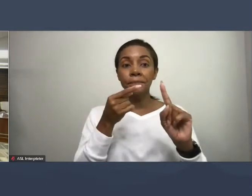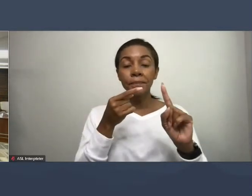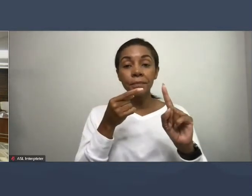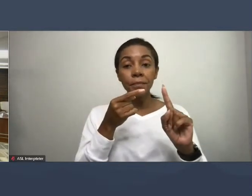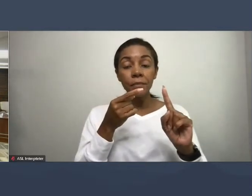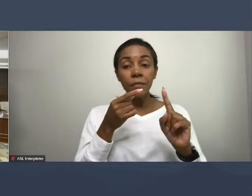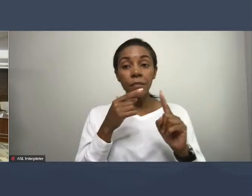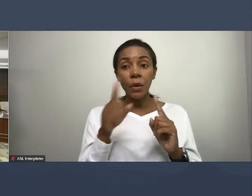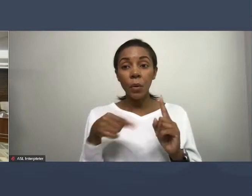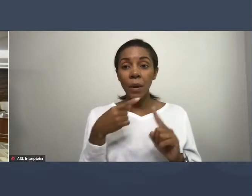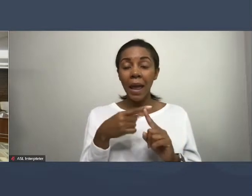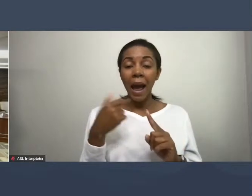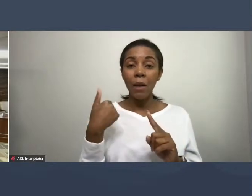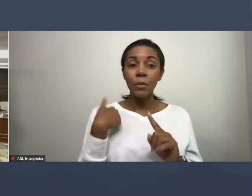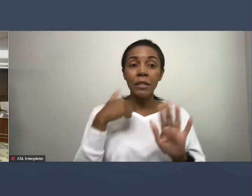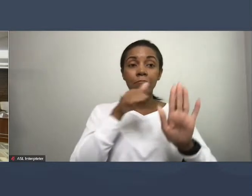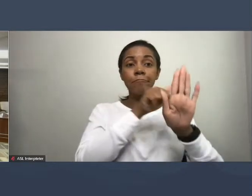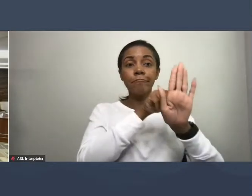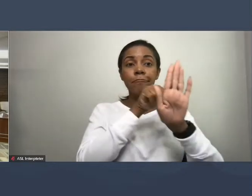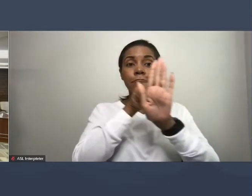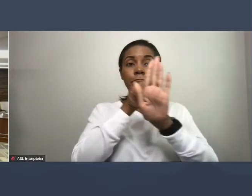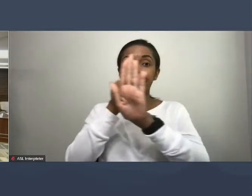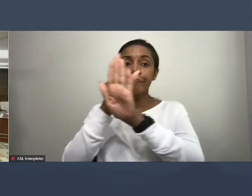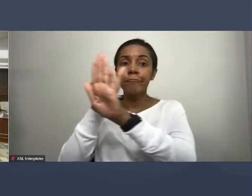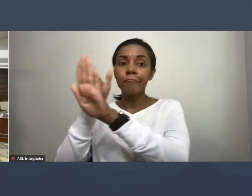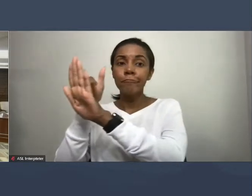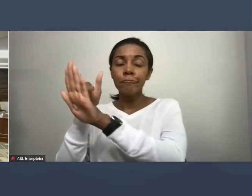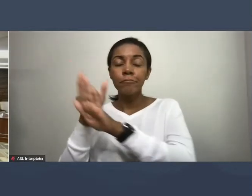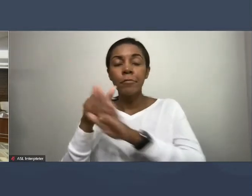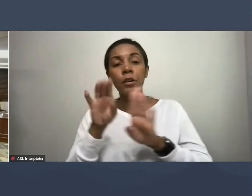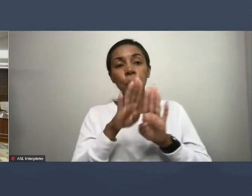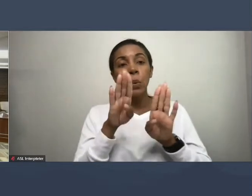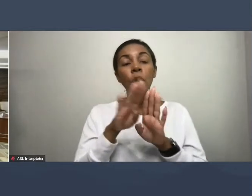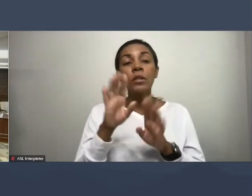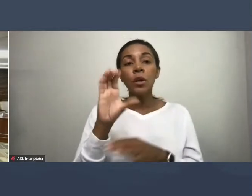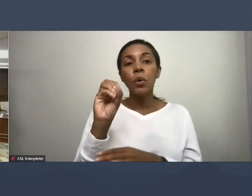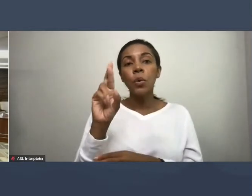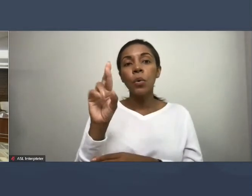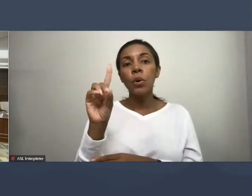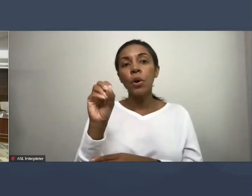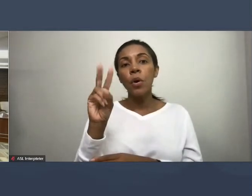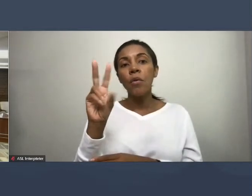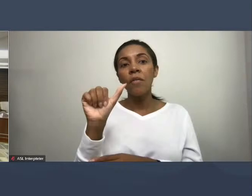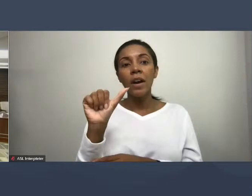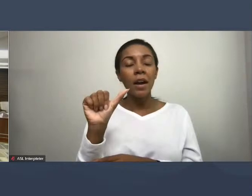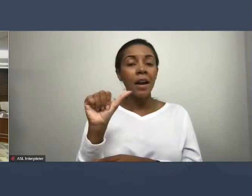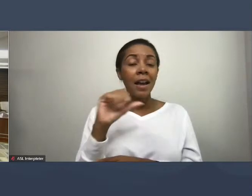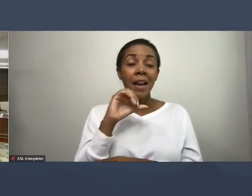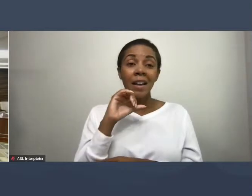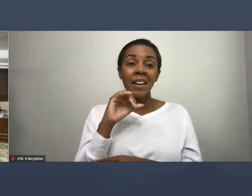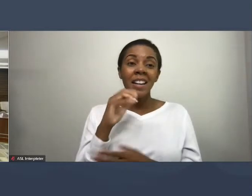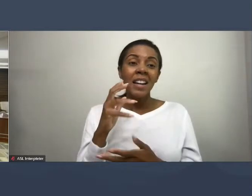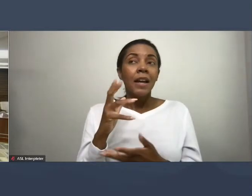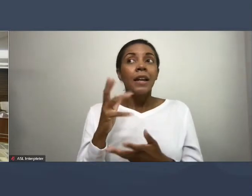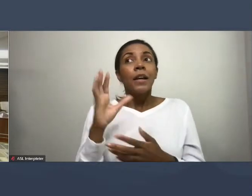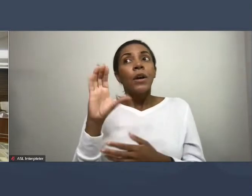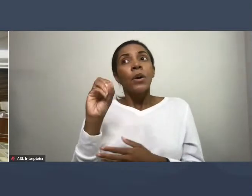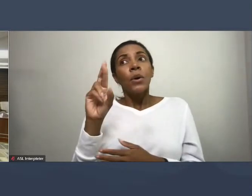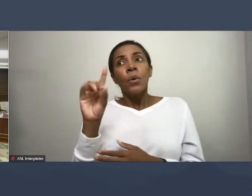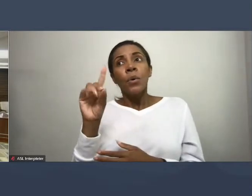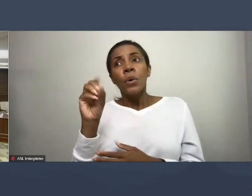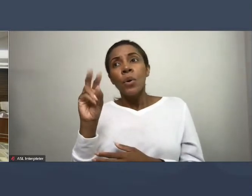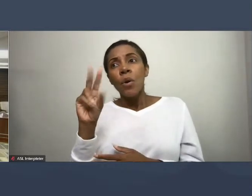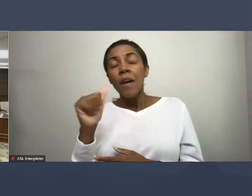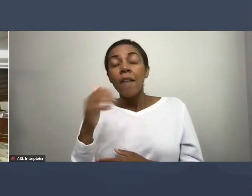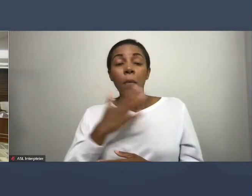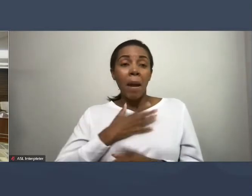when I was knocking on doors in Cordova, there were not a lot of Cordova. Really, from